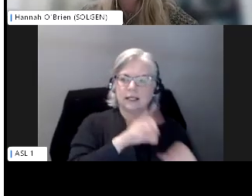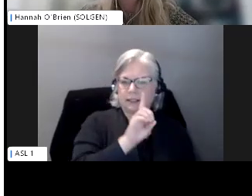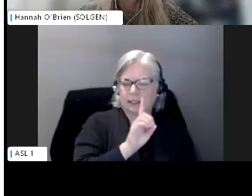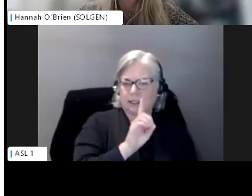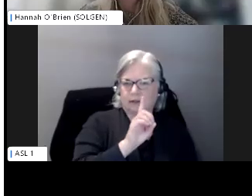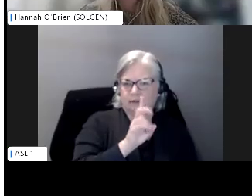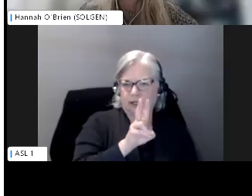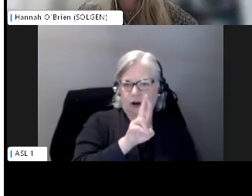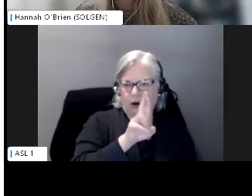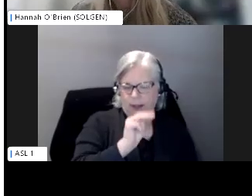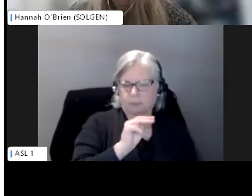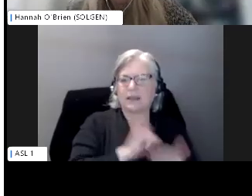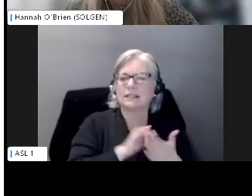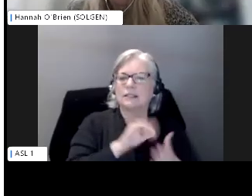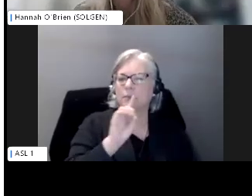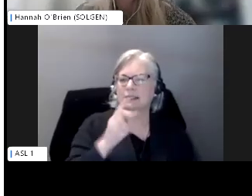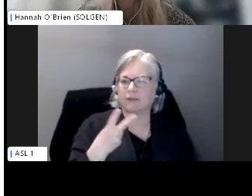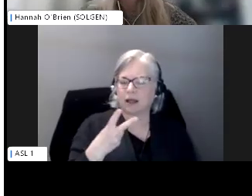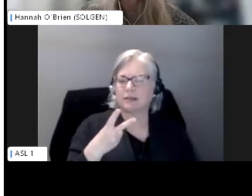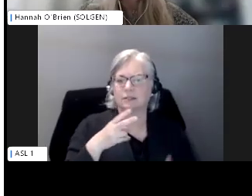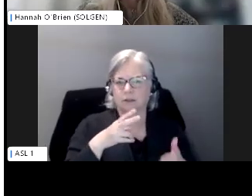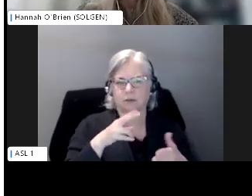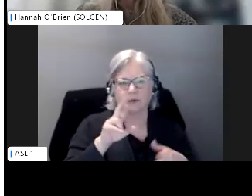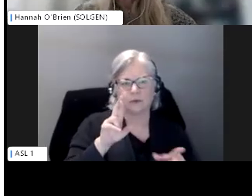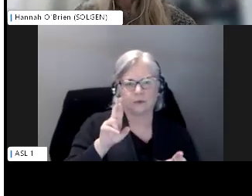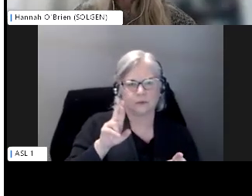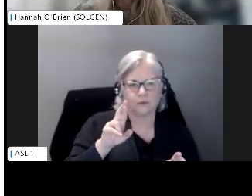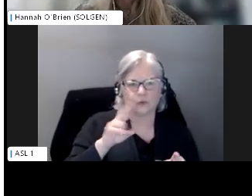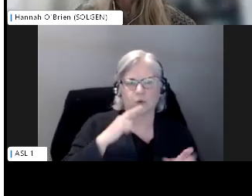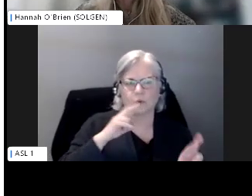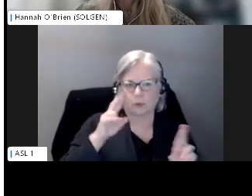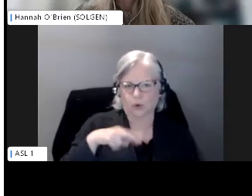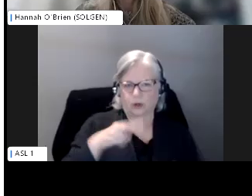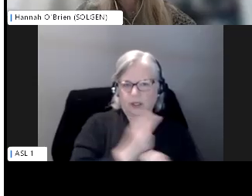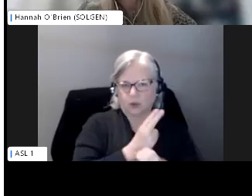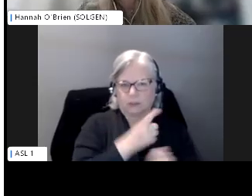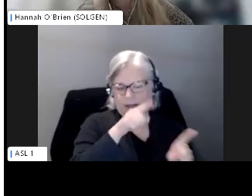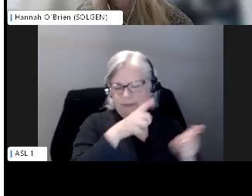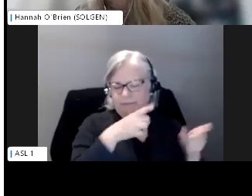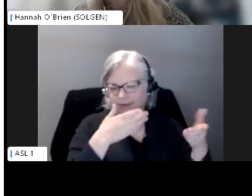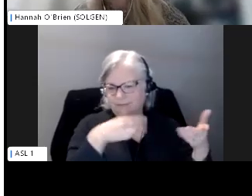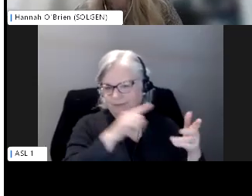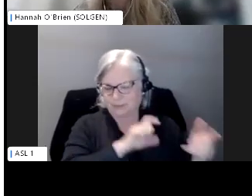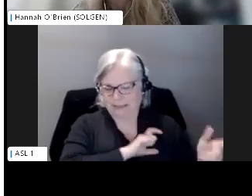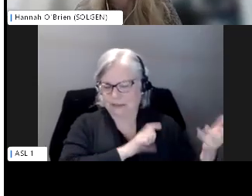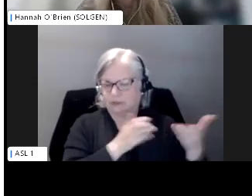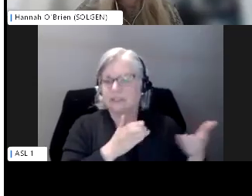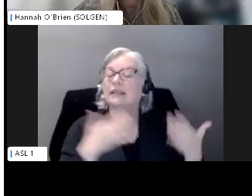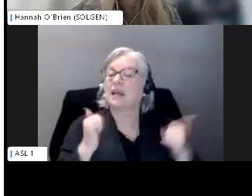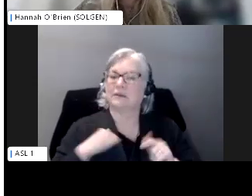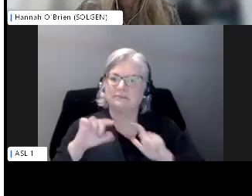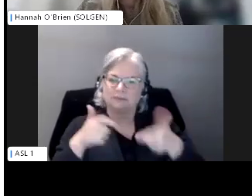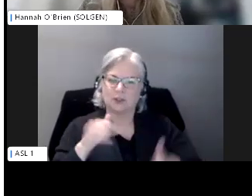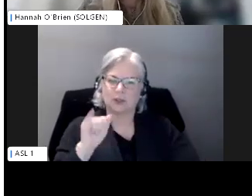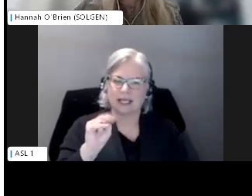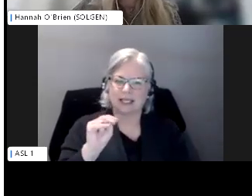Management Report that is used by many police services. So with that, I will pass things over to my colleague, Indira Stewart, who's counsel here